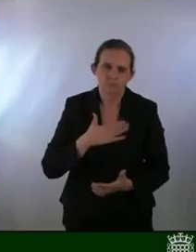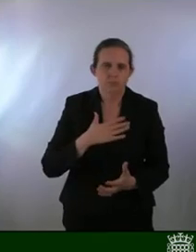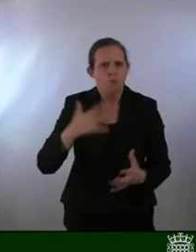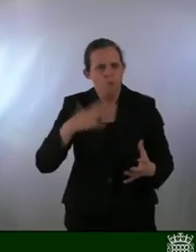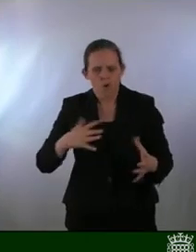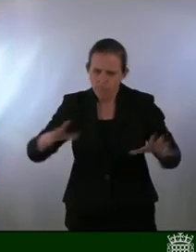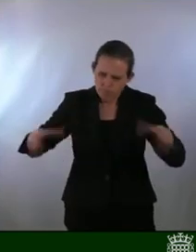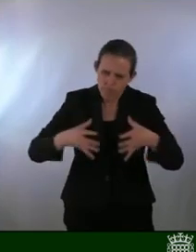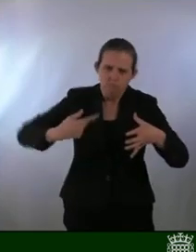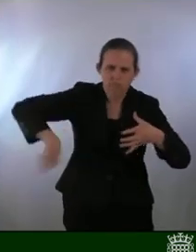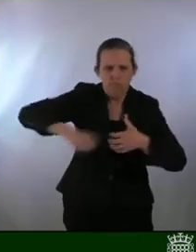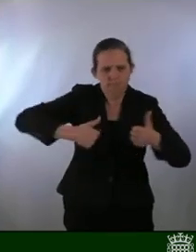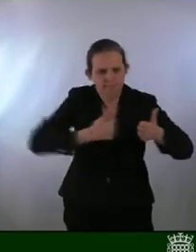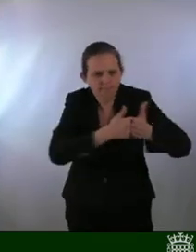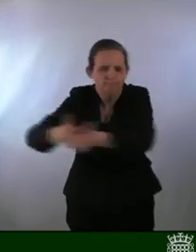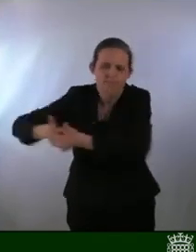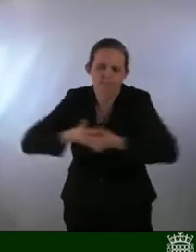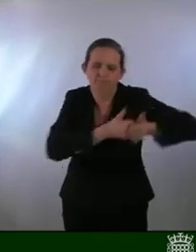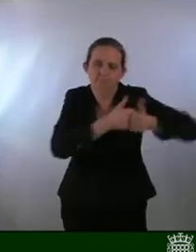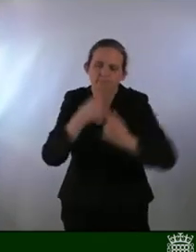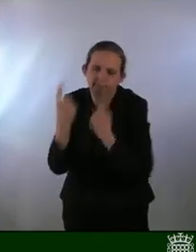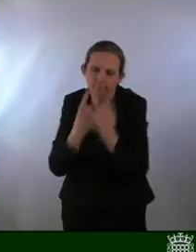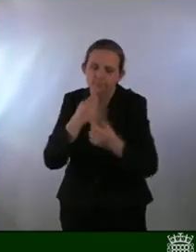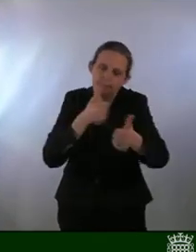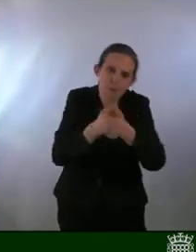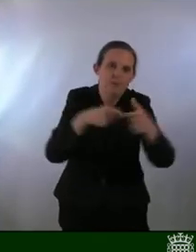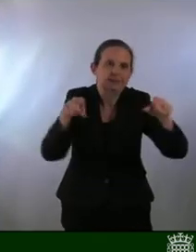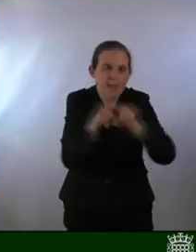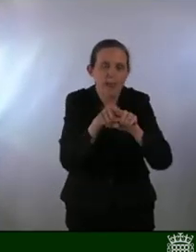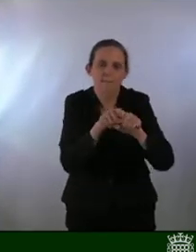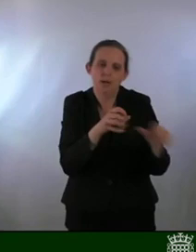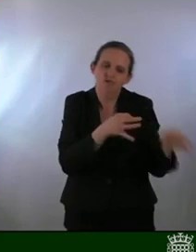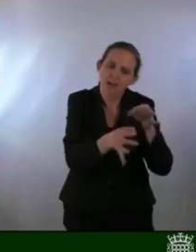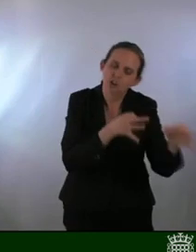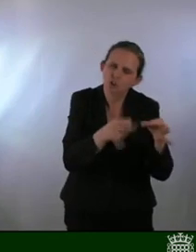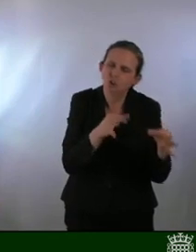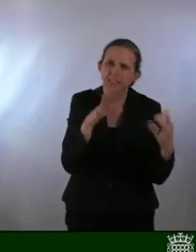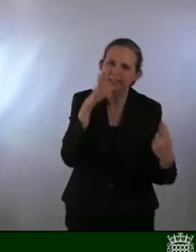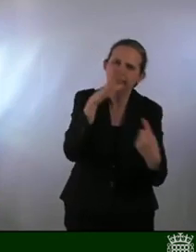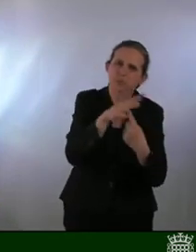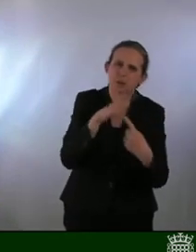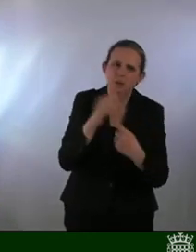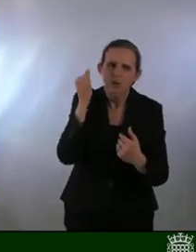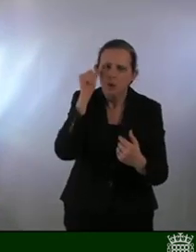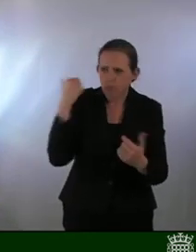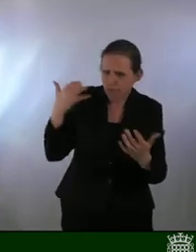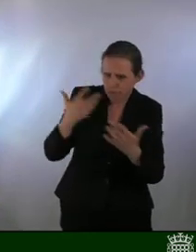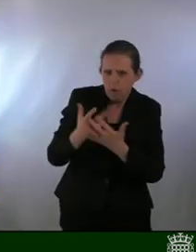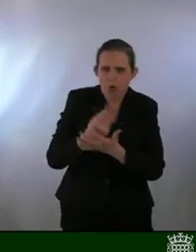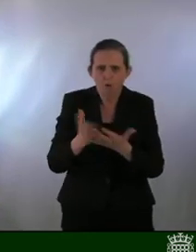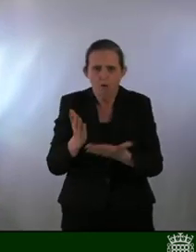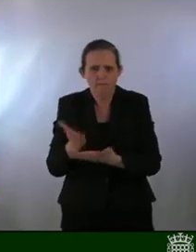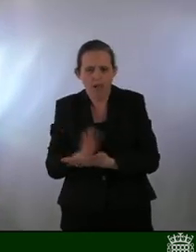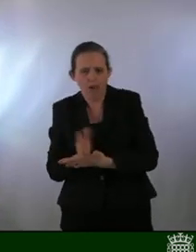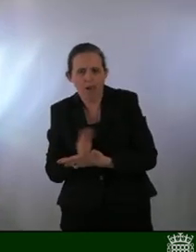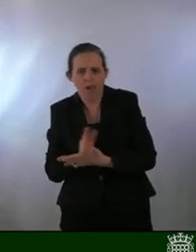pull together and support the same strategy, and the Health Secretary will be aware of the real unease that there's been, that there are differences between